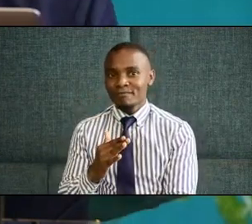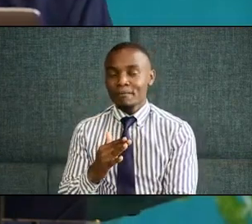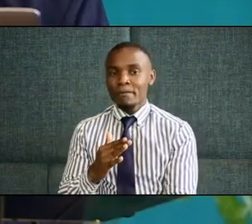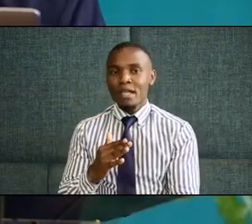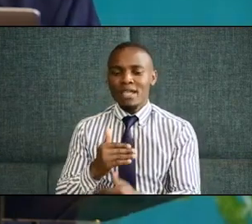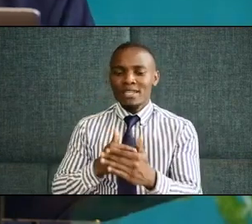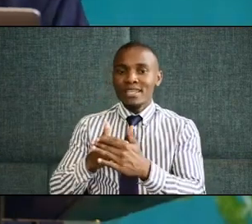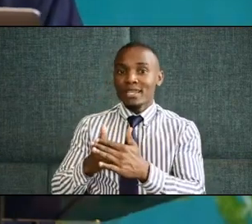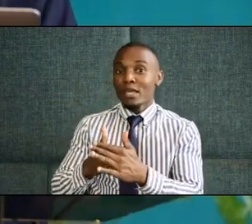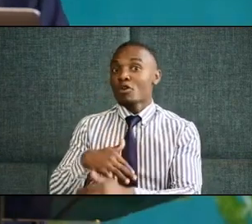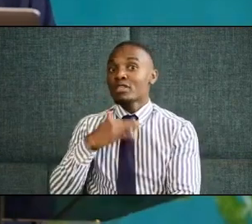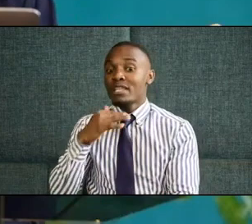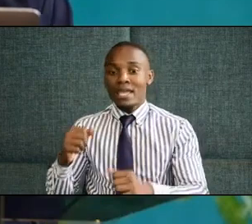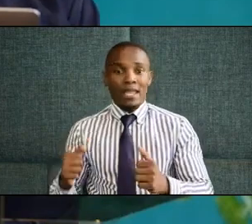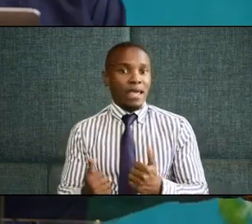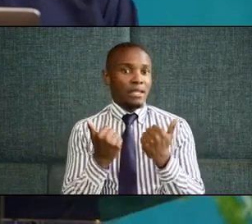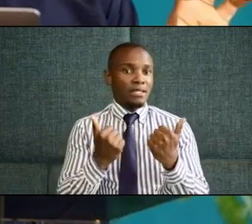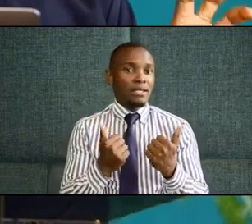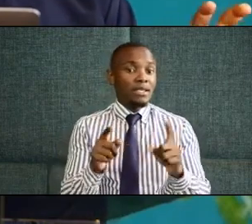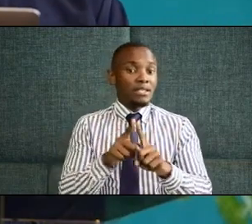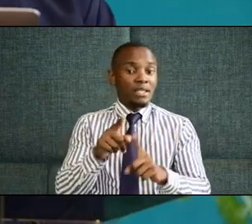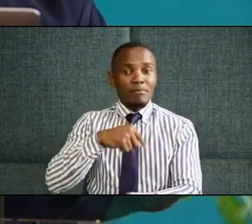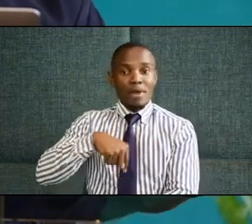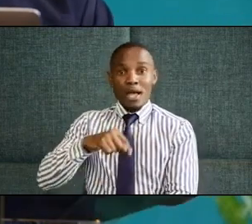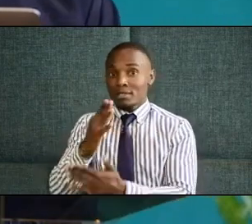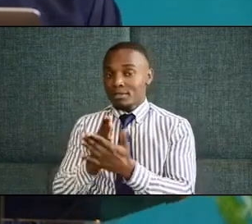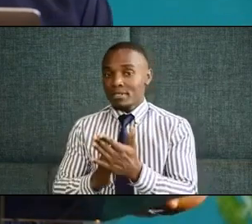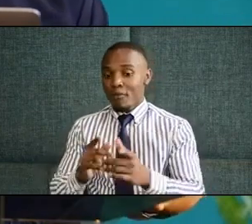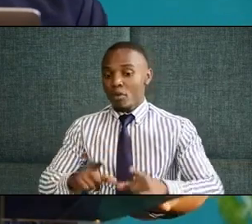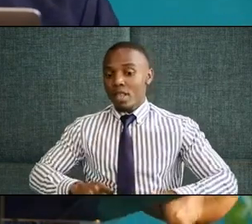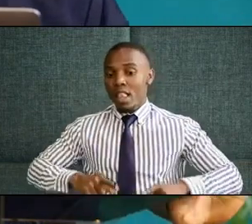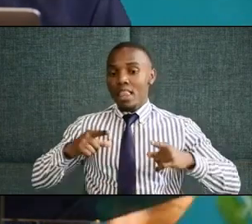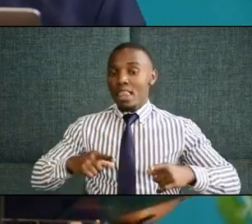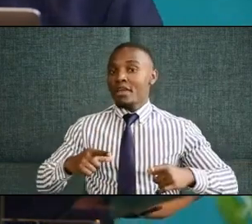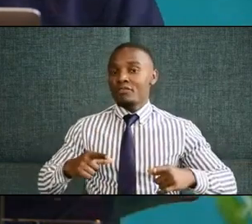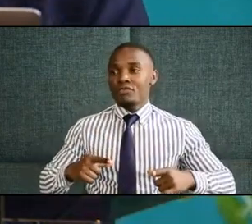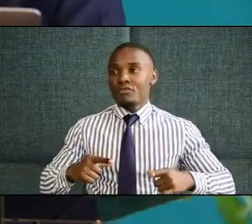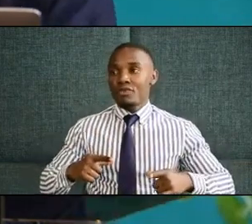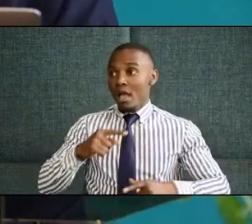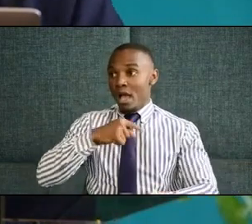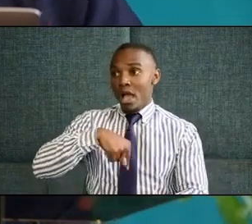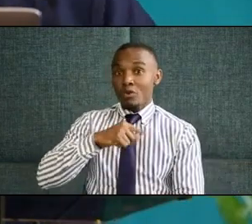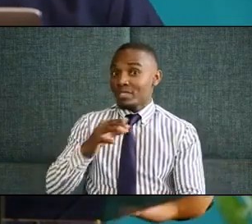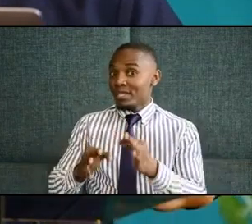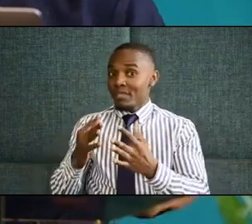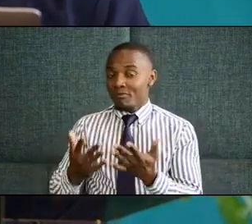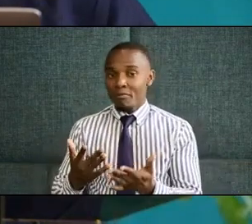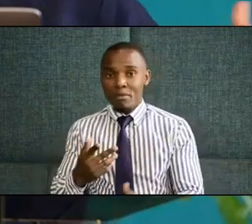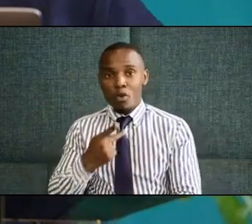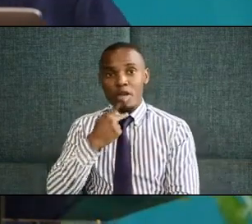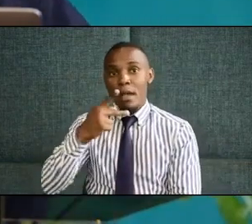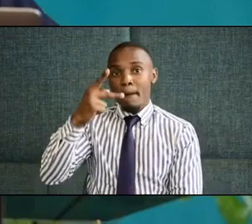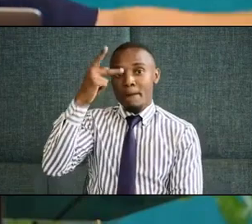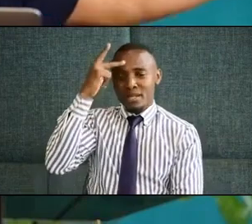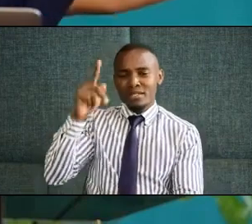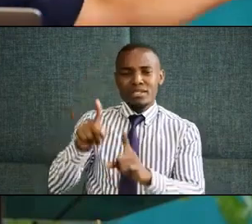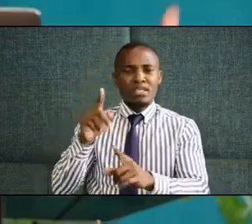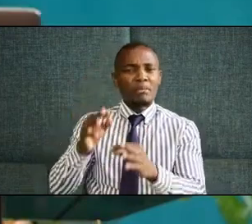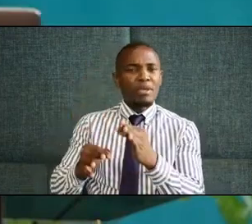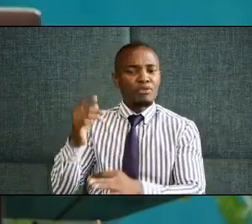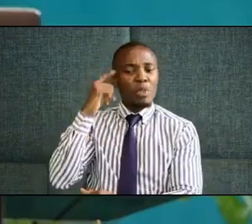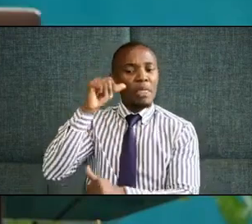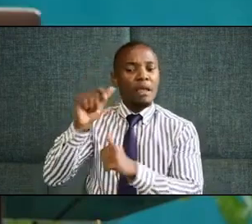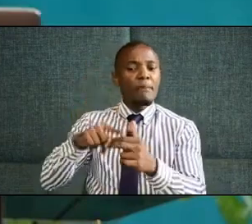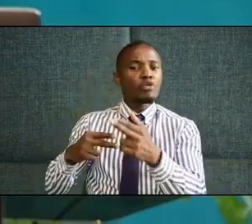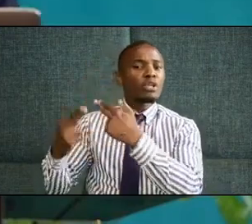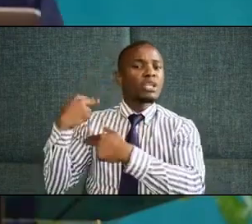about to die in an accident. Some of us, our lives, listen, if your parents, and you look back at where you